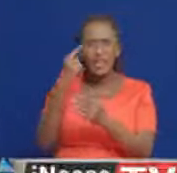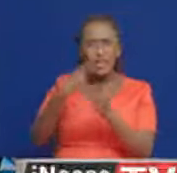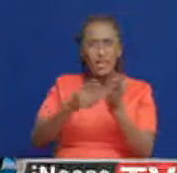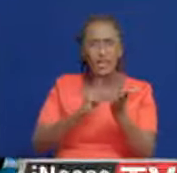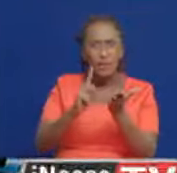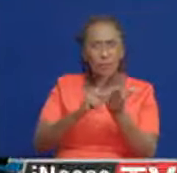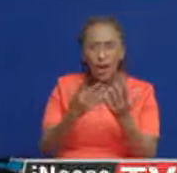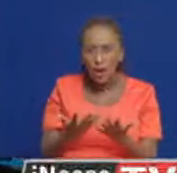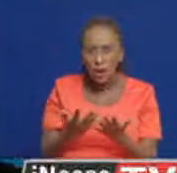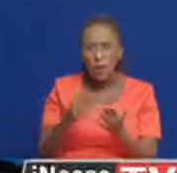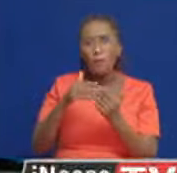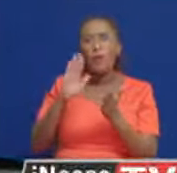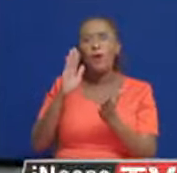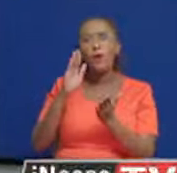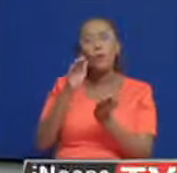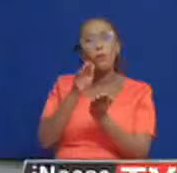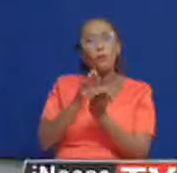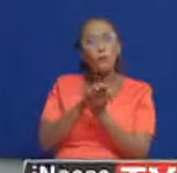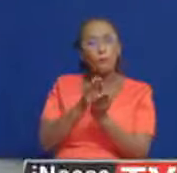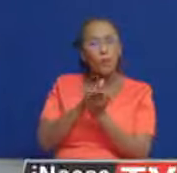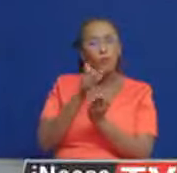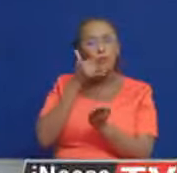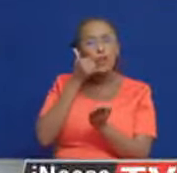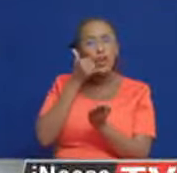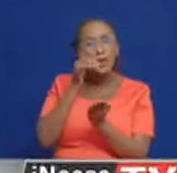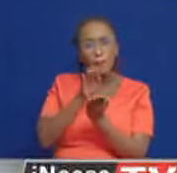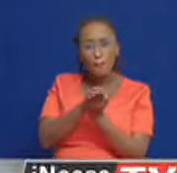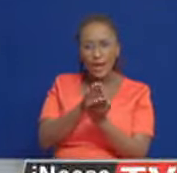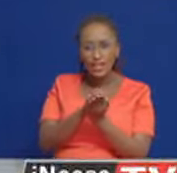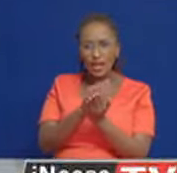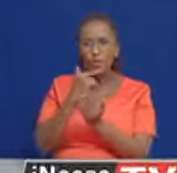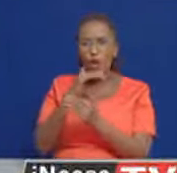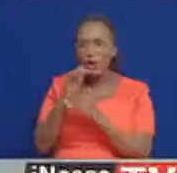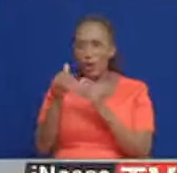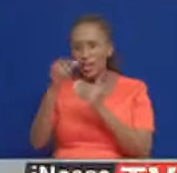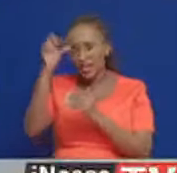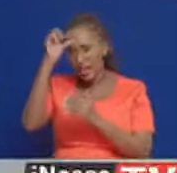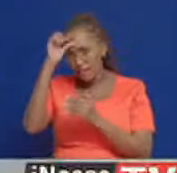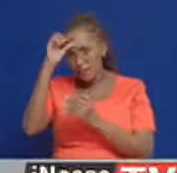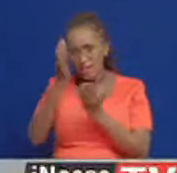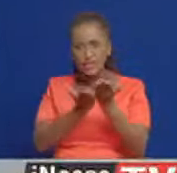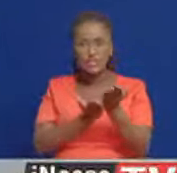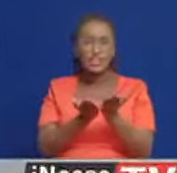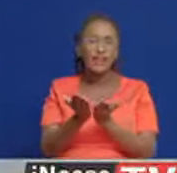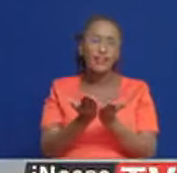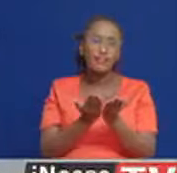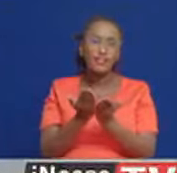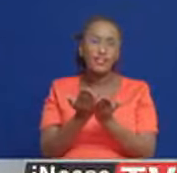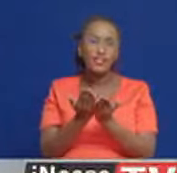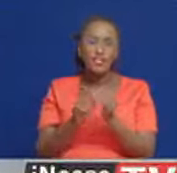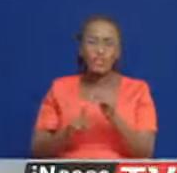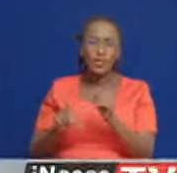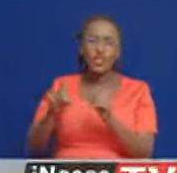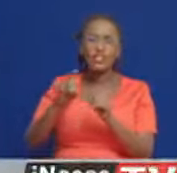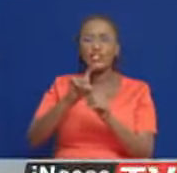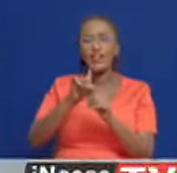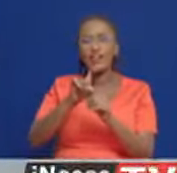Mobile banking. Yeah. So all government services will increase